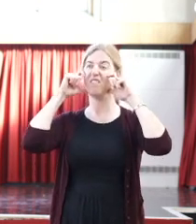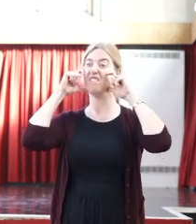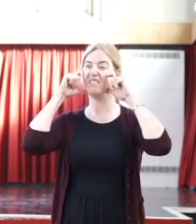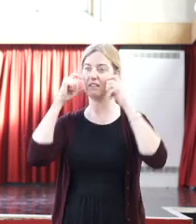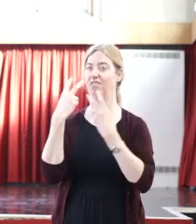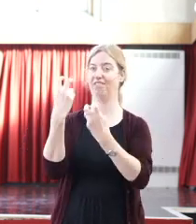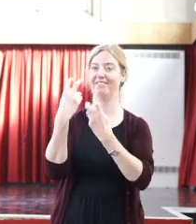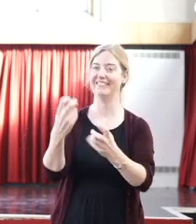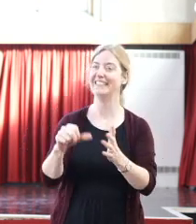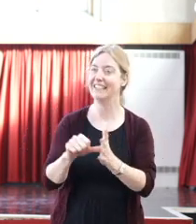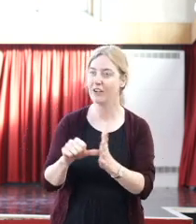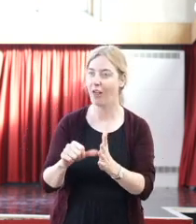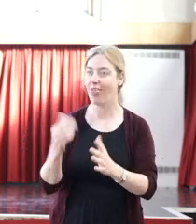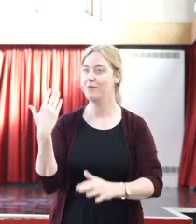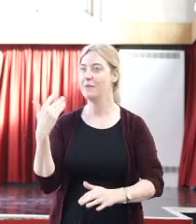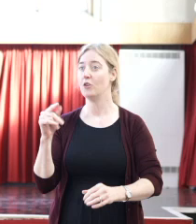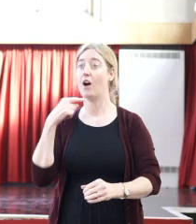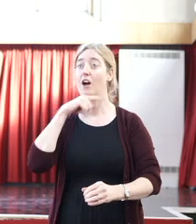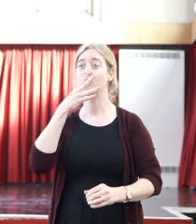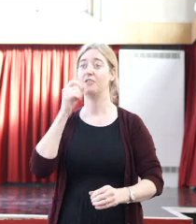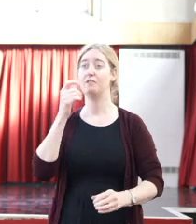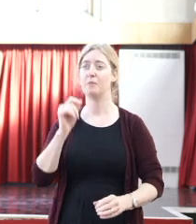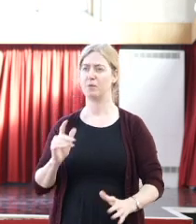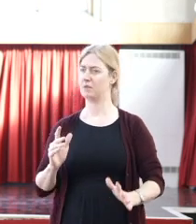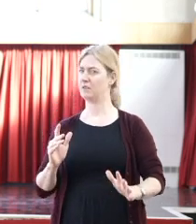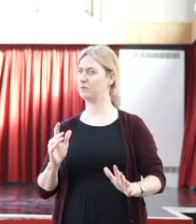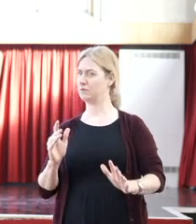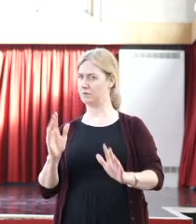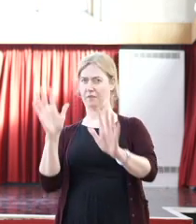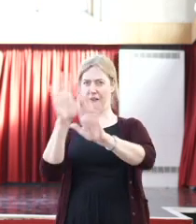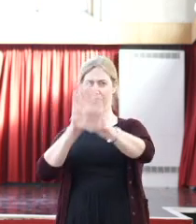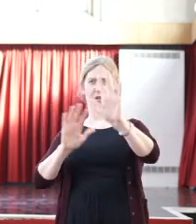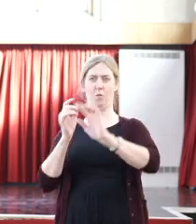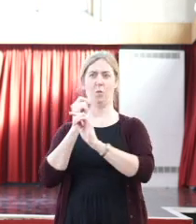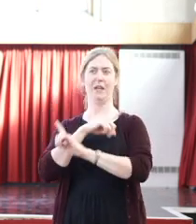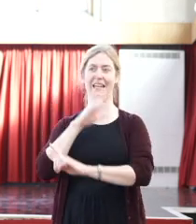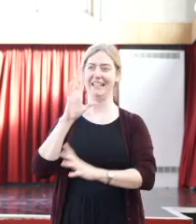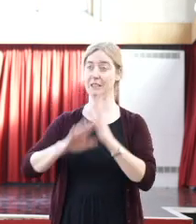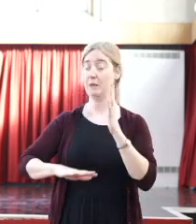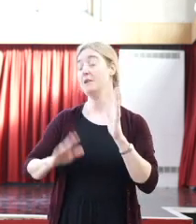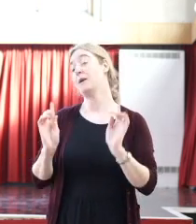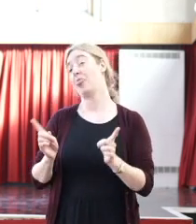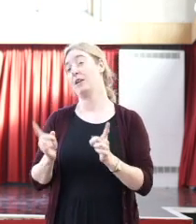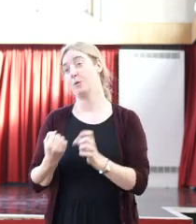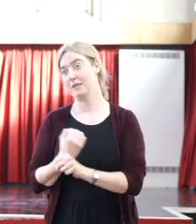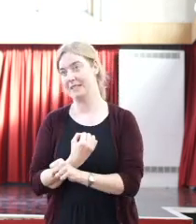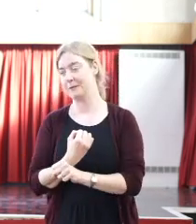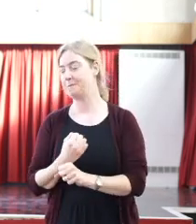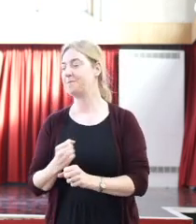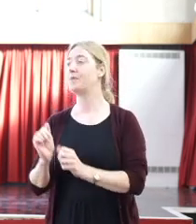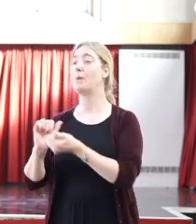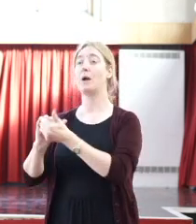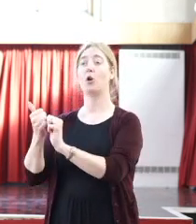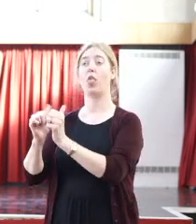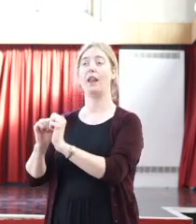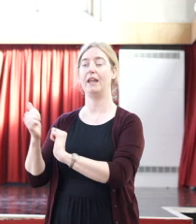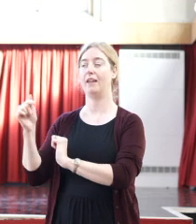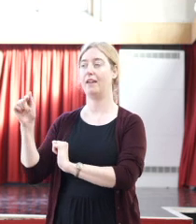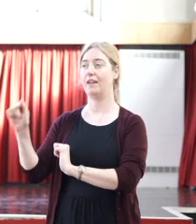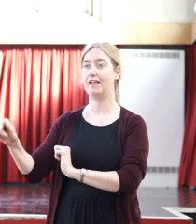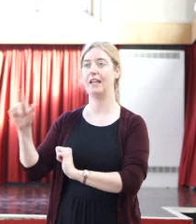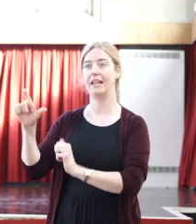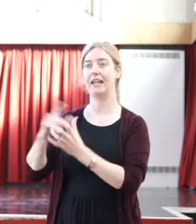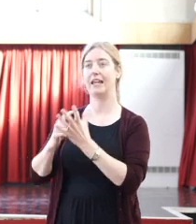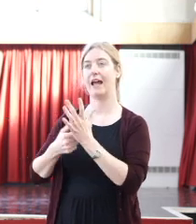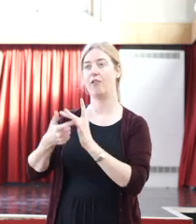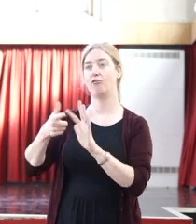with 150 people, and it was slightly disorientating for everyone involved. My colleague Carrie Mansfield and I delivered a series of arts